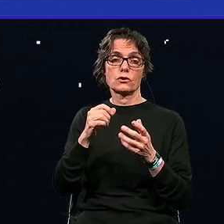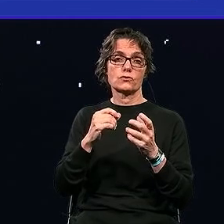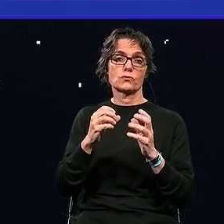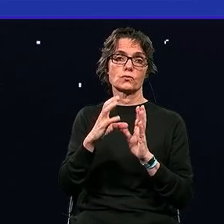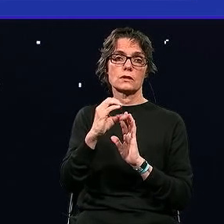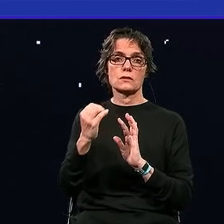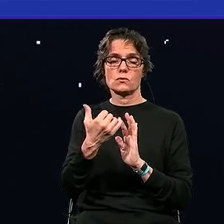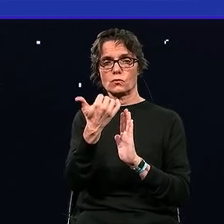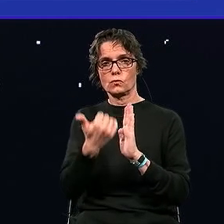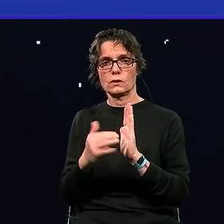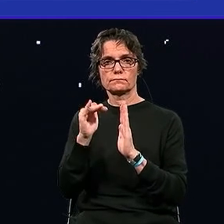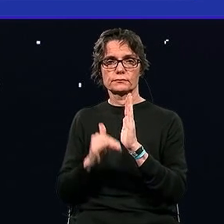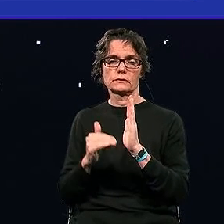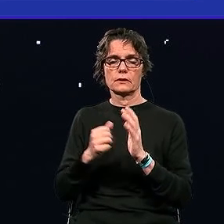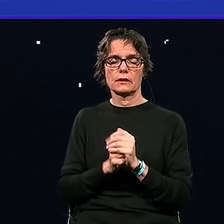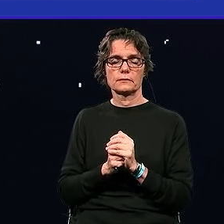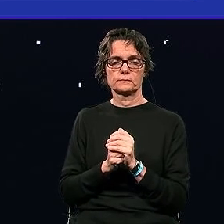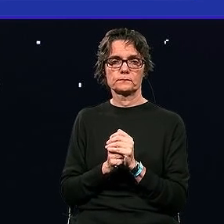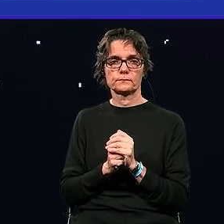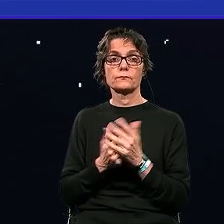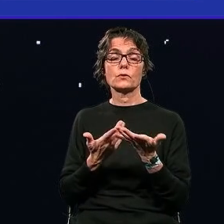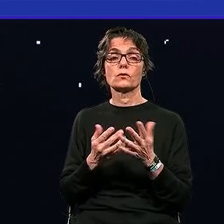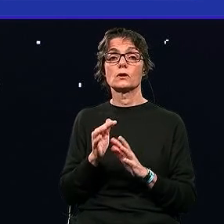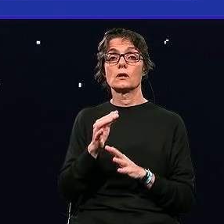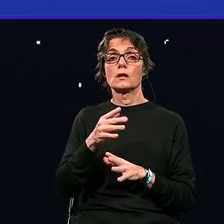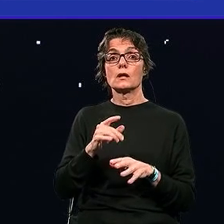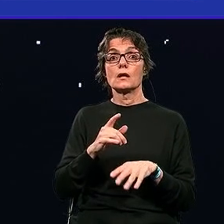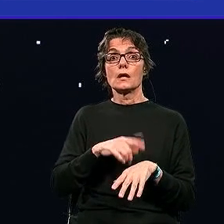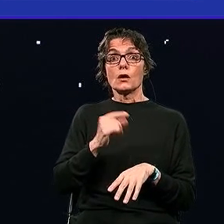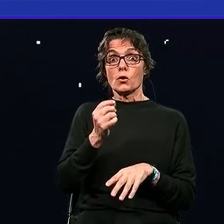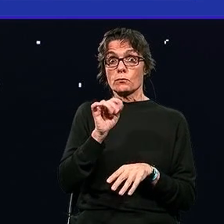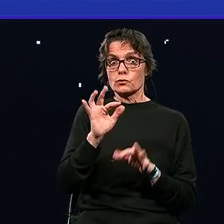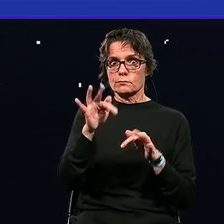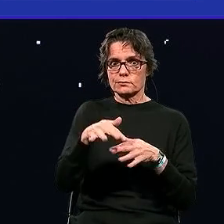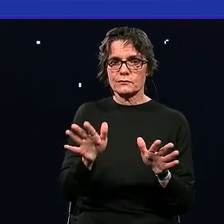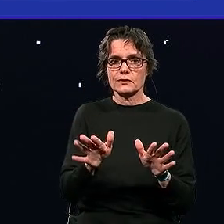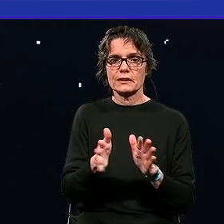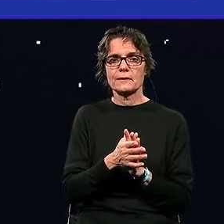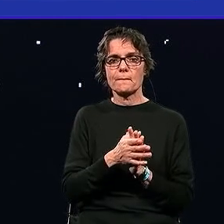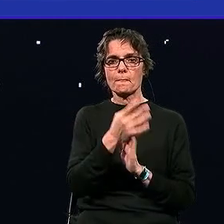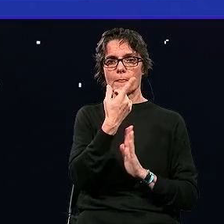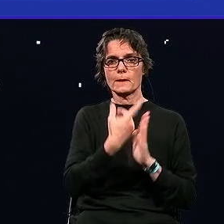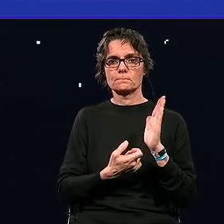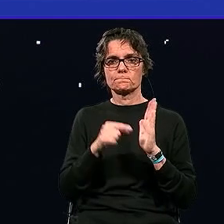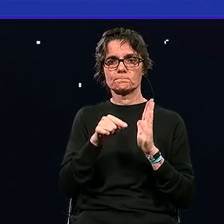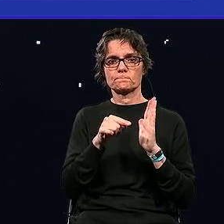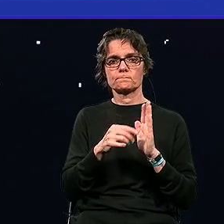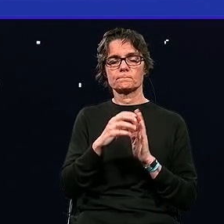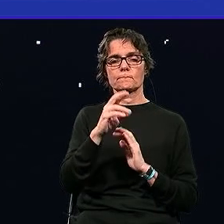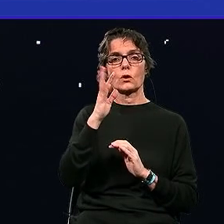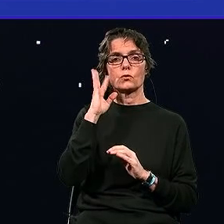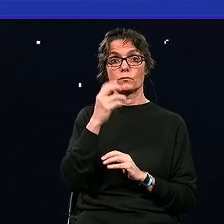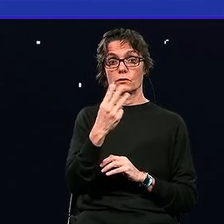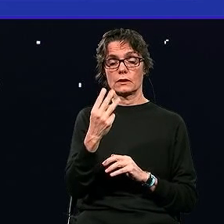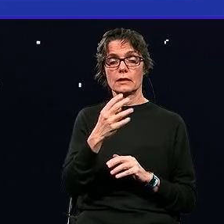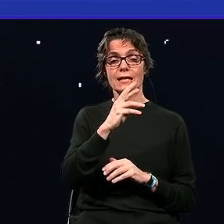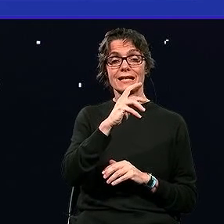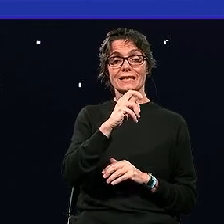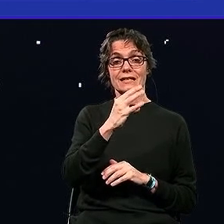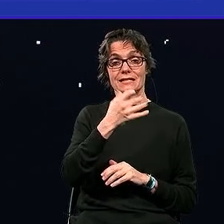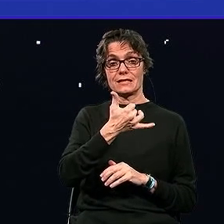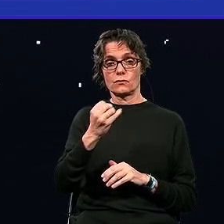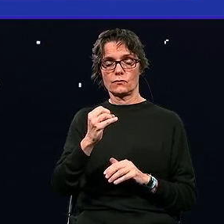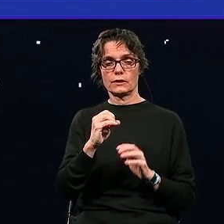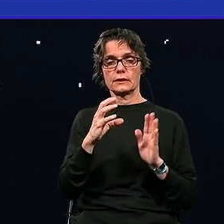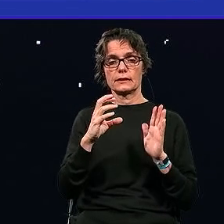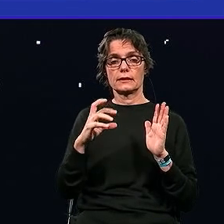the economy. So in conclusion, in the last minute, I'd just like to leave you with 3 numbers, 320,